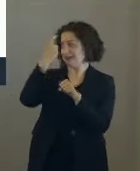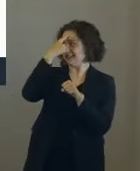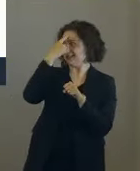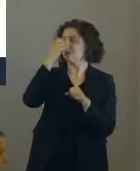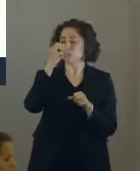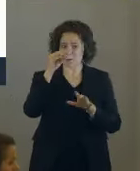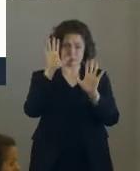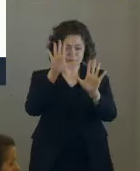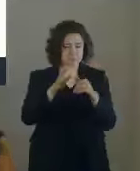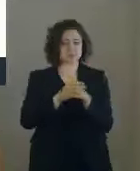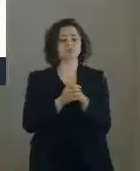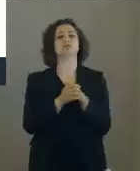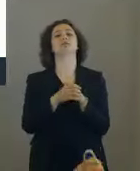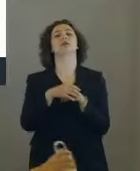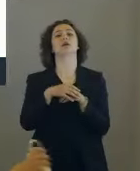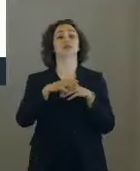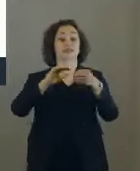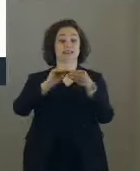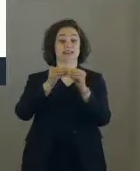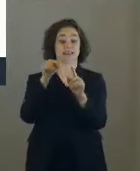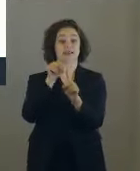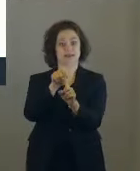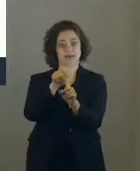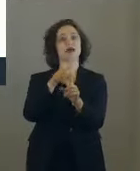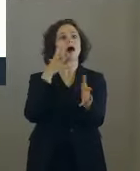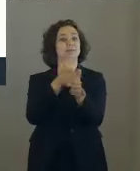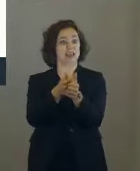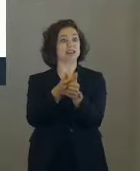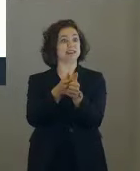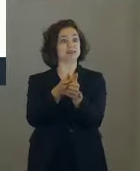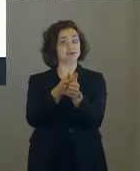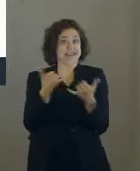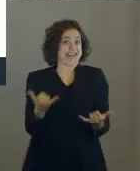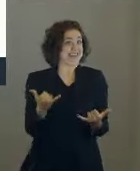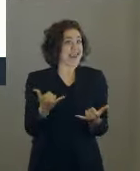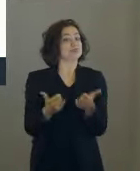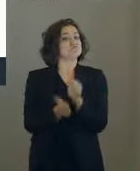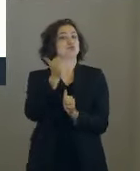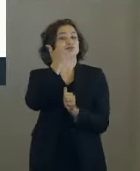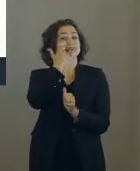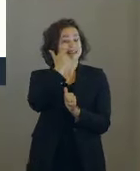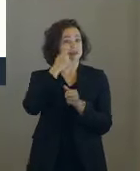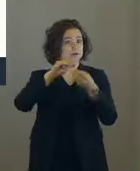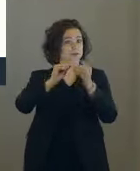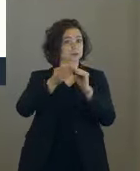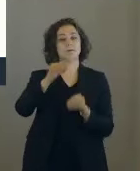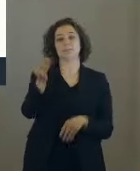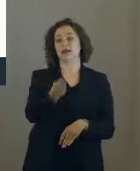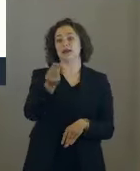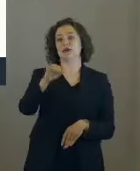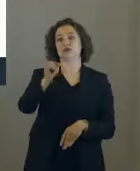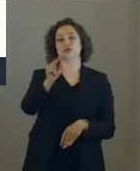So the statistics that are in here are updated as of today. I have the most recent statistics. Monday, June 9th